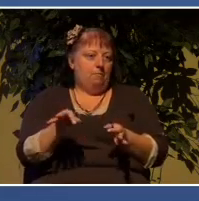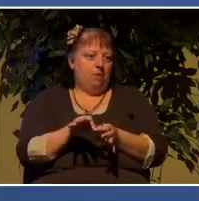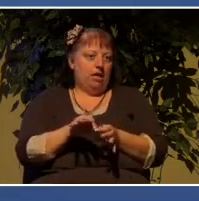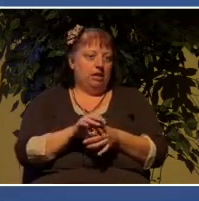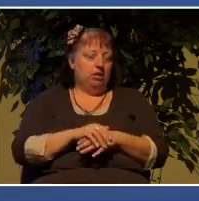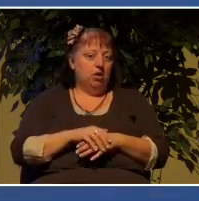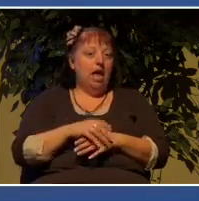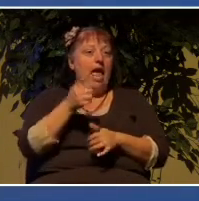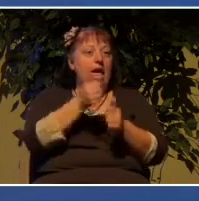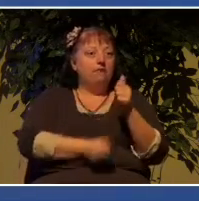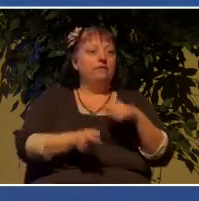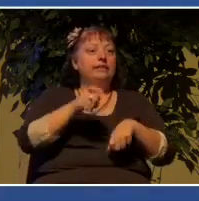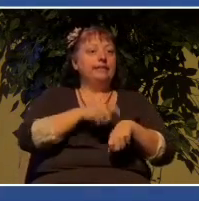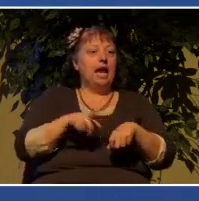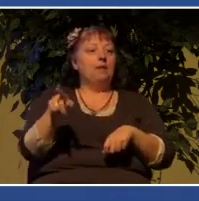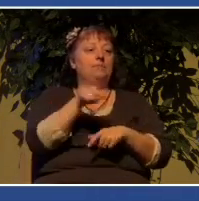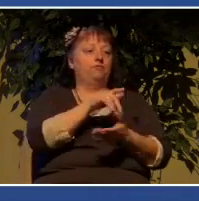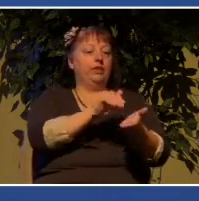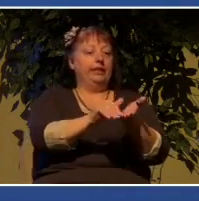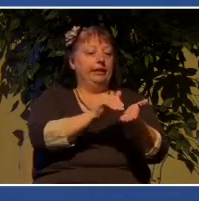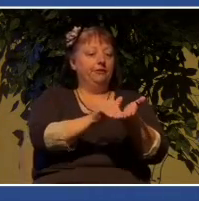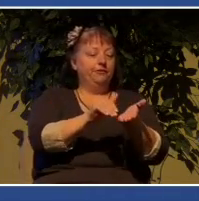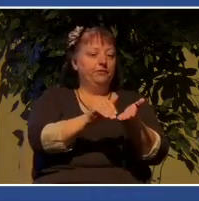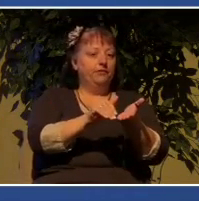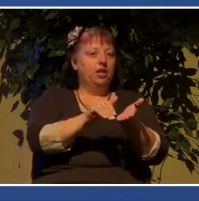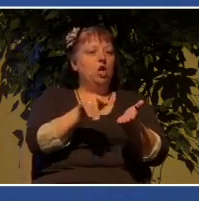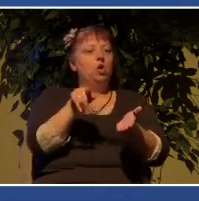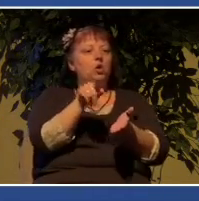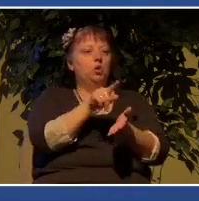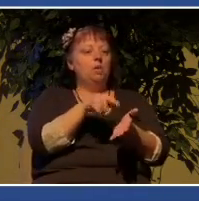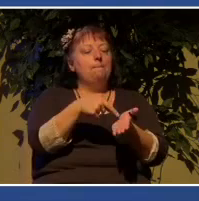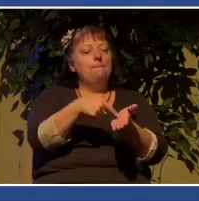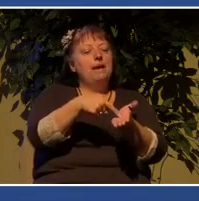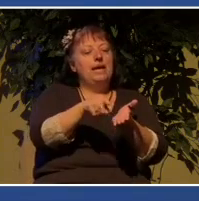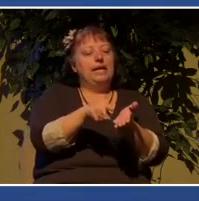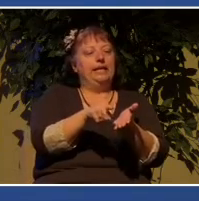you're paying the price to equalize that relationship.